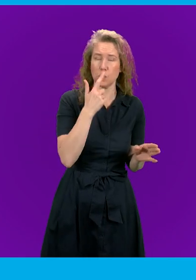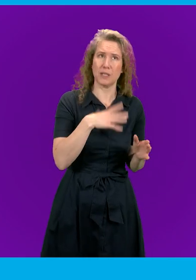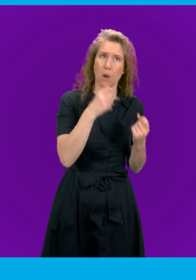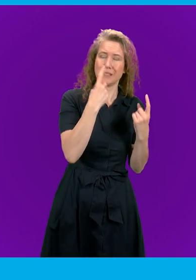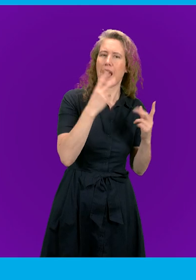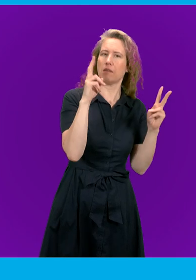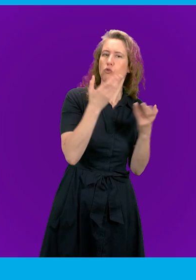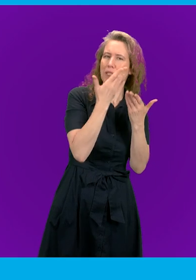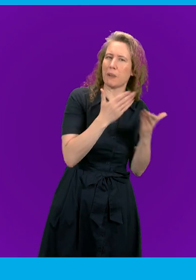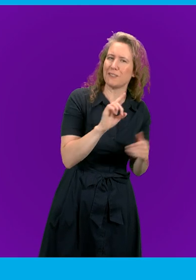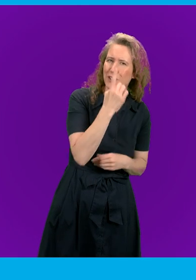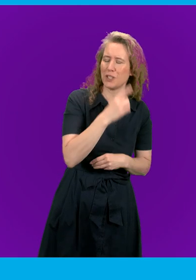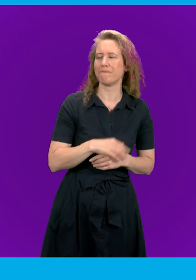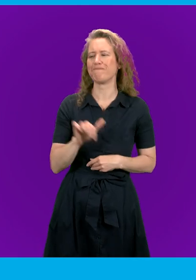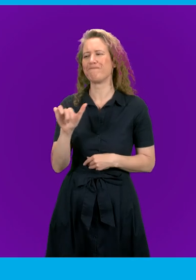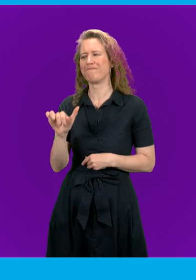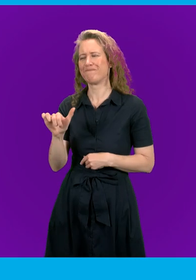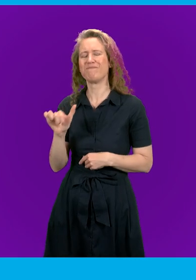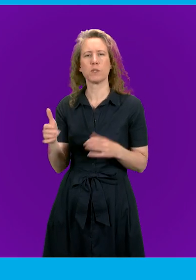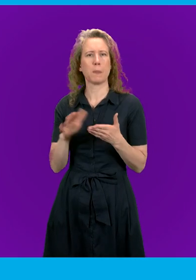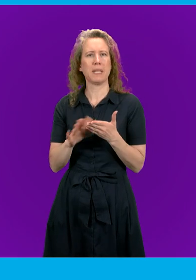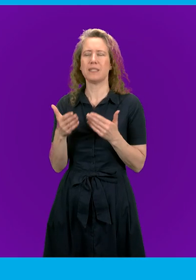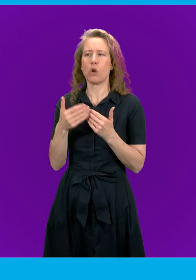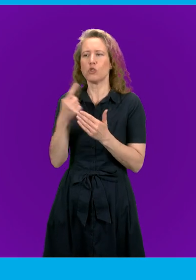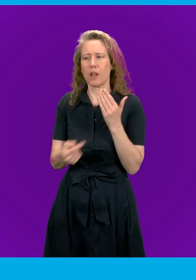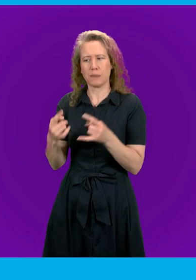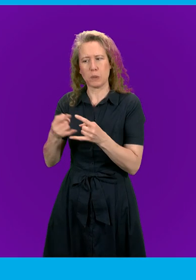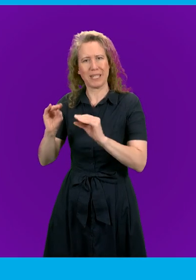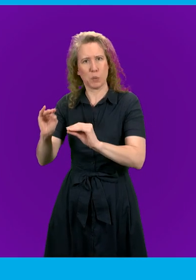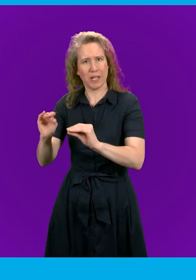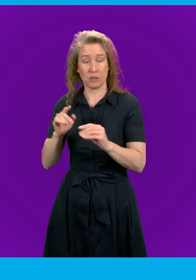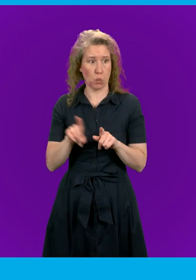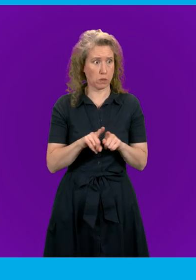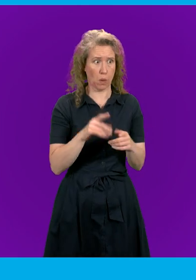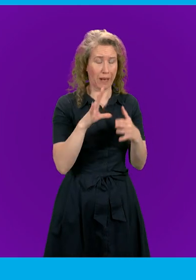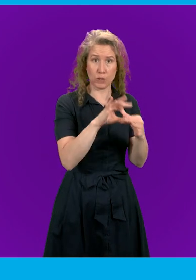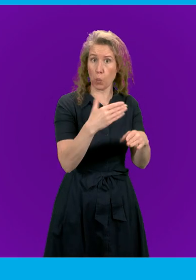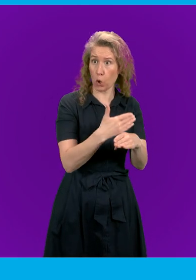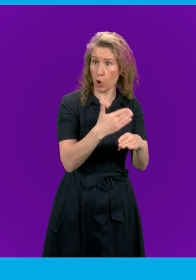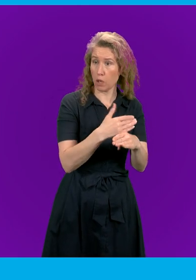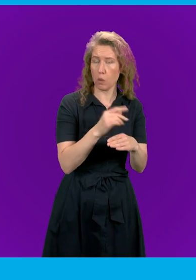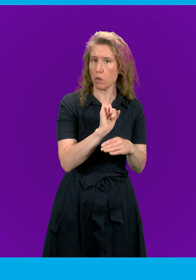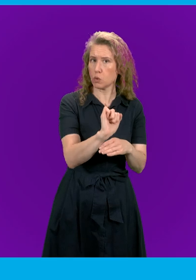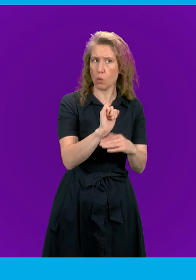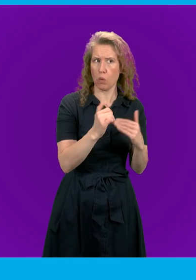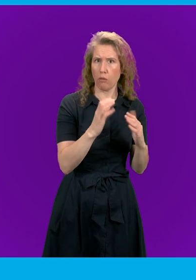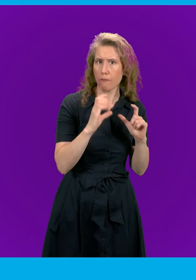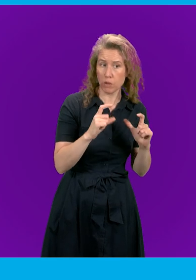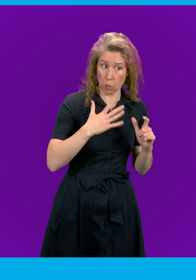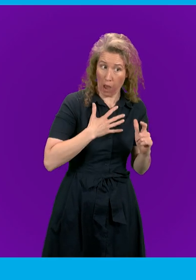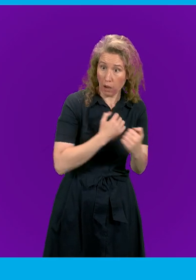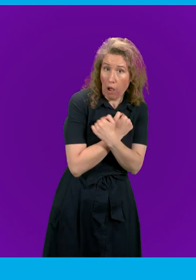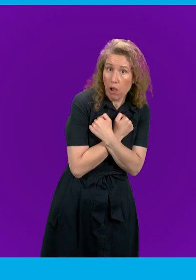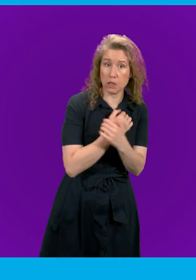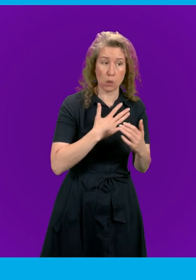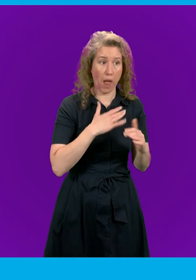sexual education, sexual interactions, so important. I'm thinking about in the workplace, what's your levels of comfort around touching or hugging